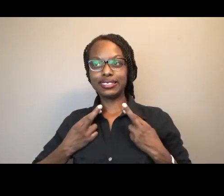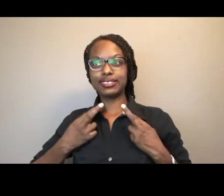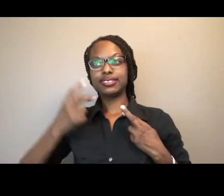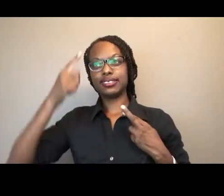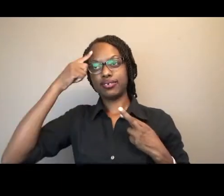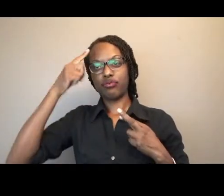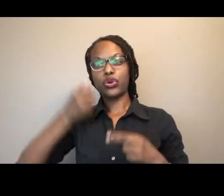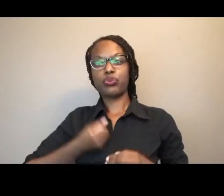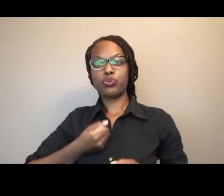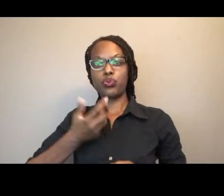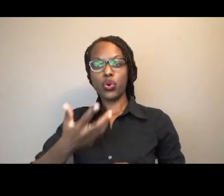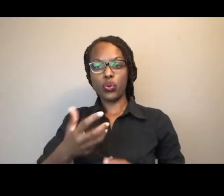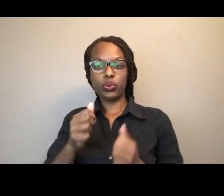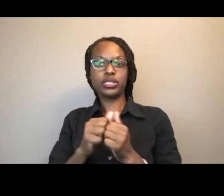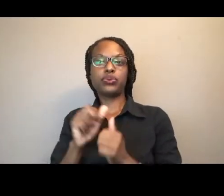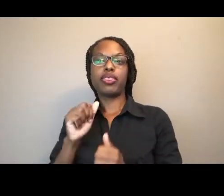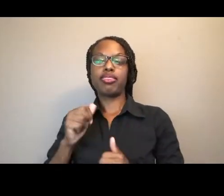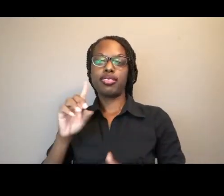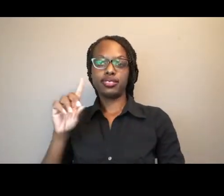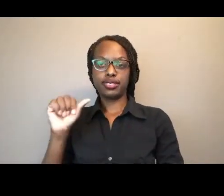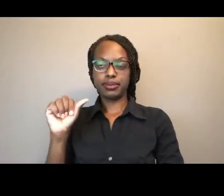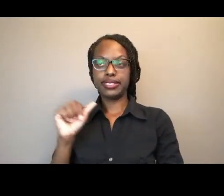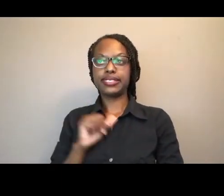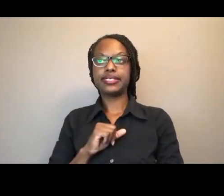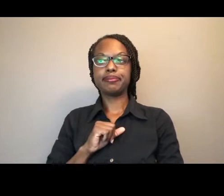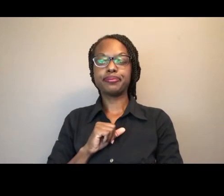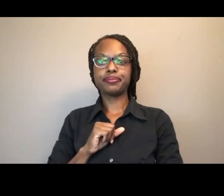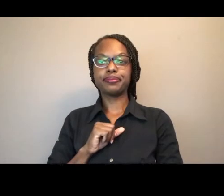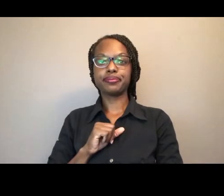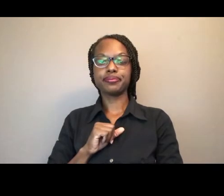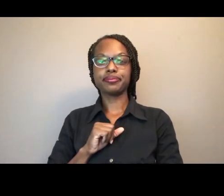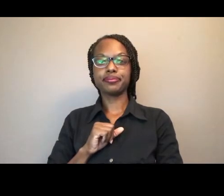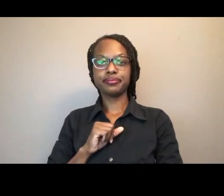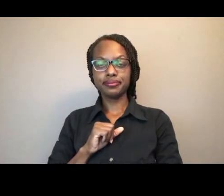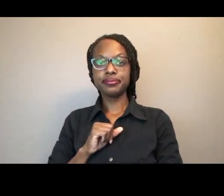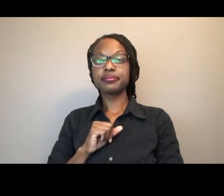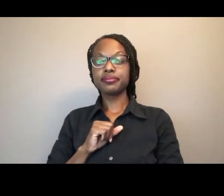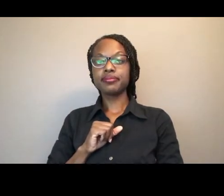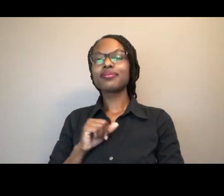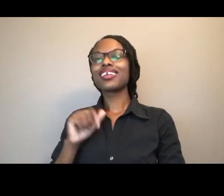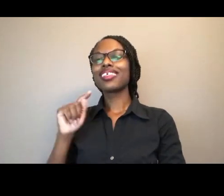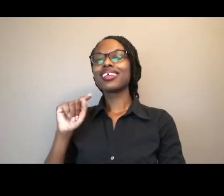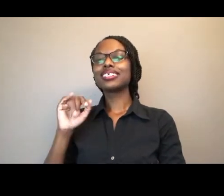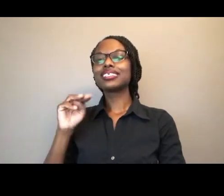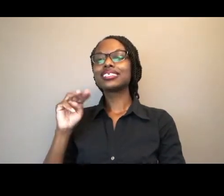for poets with disabilities. The Times,